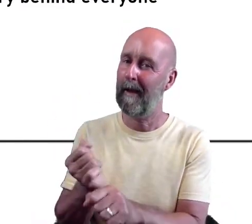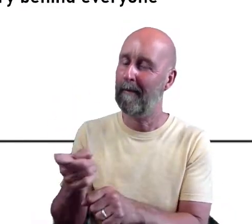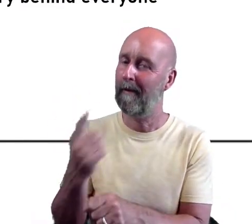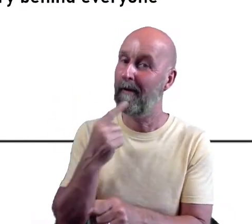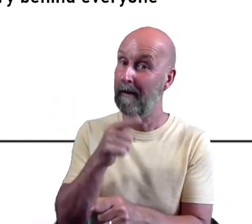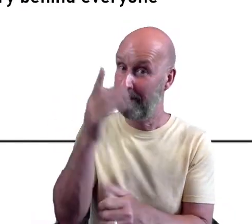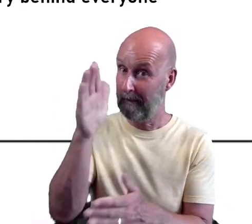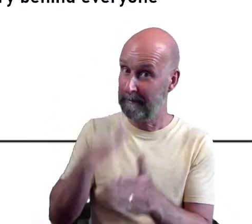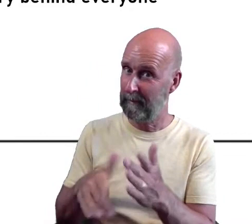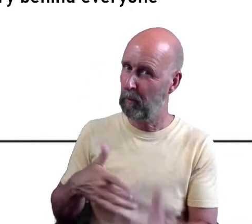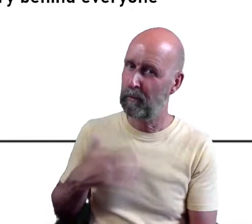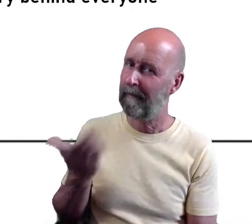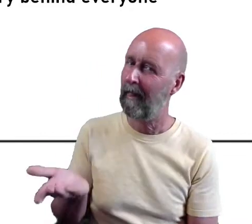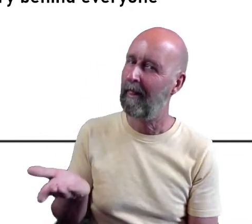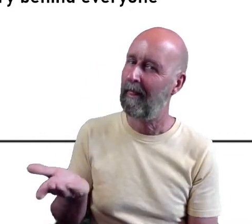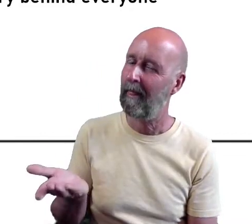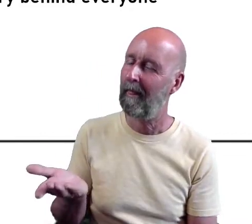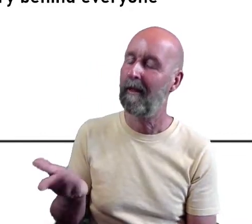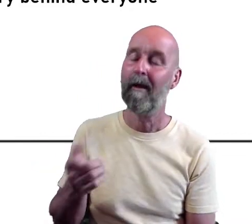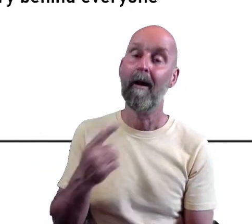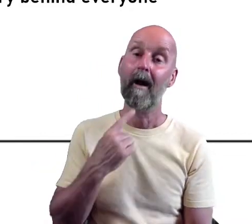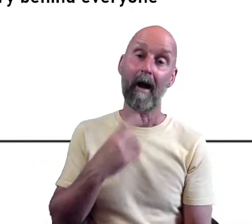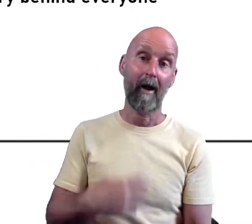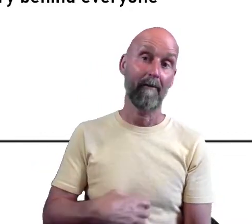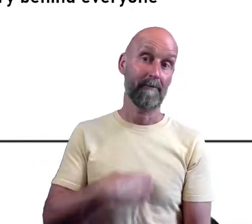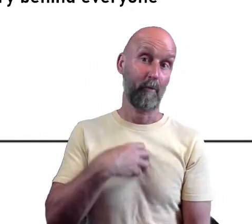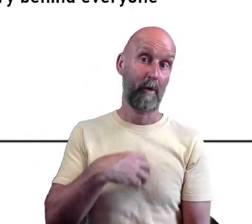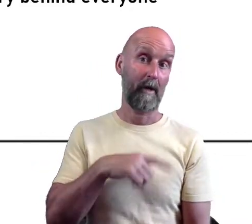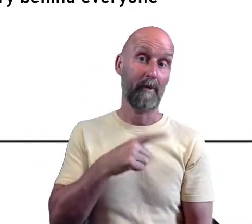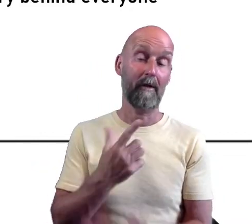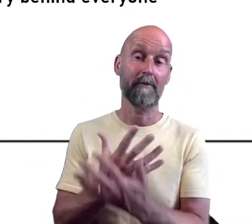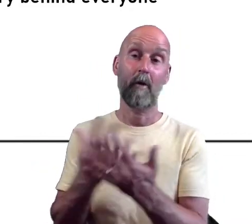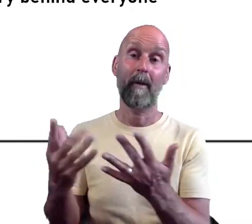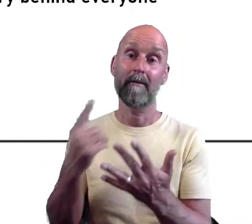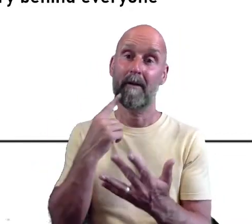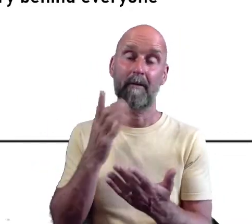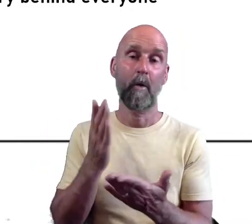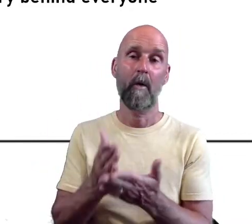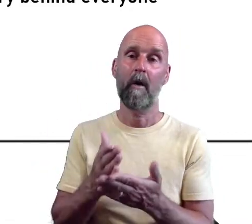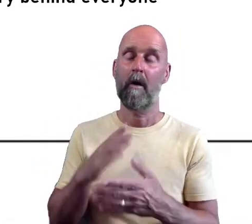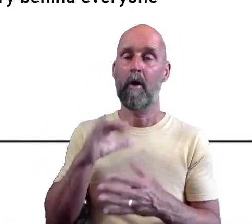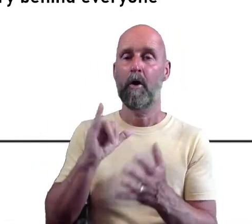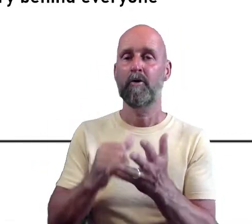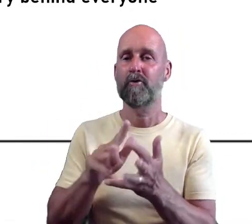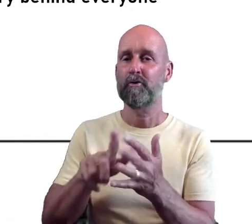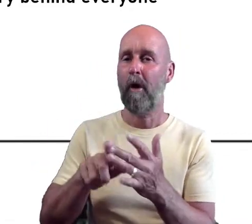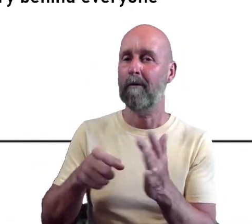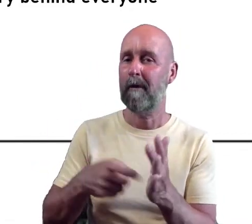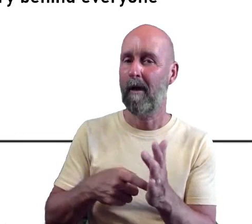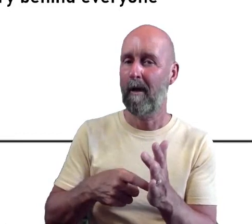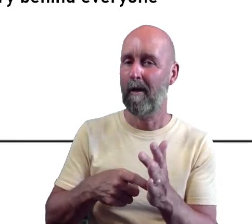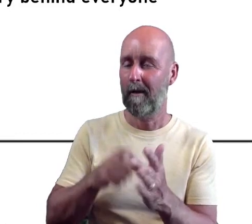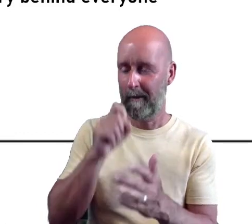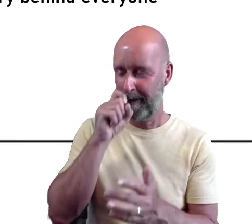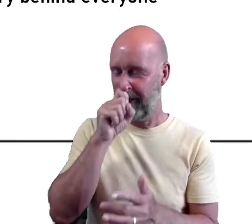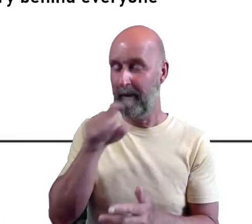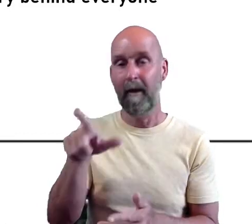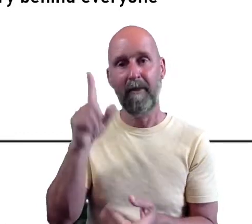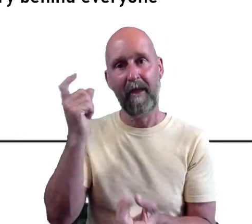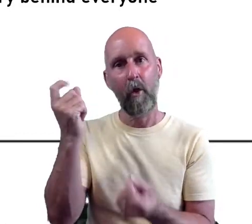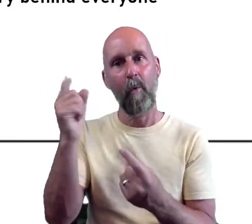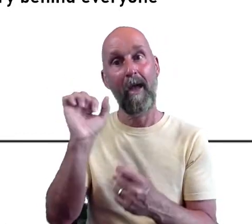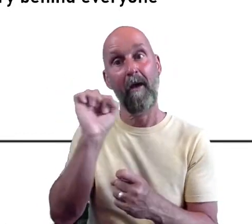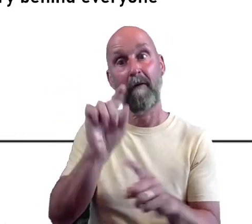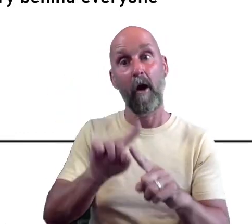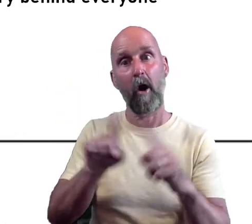made them feel, it really surprised me how many people mentioned this idea of sonder, which is the idea of a sort of awareness of other people's lives being